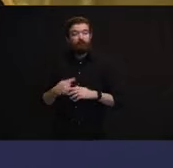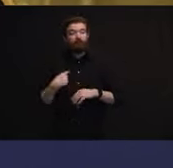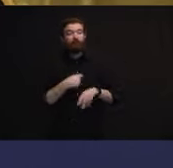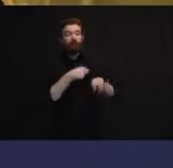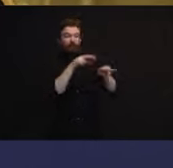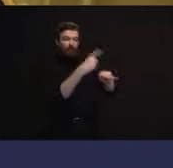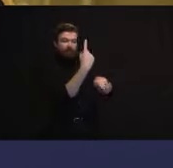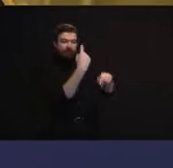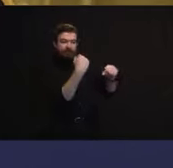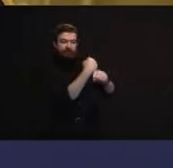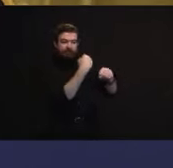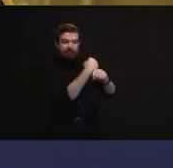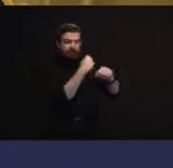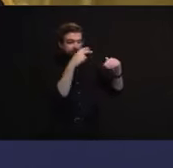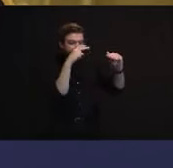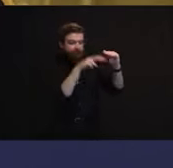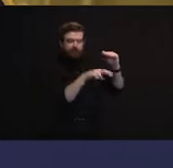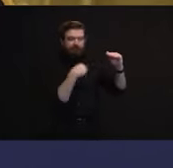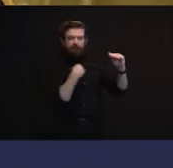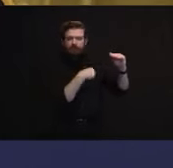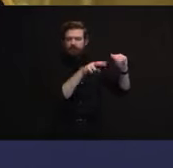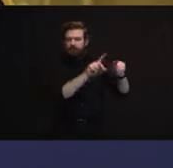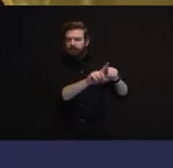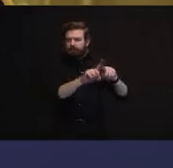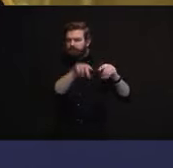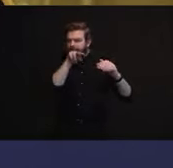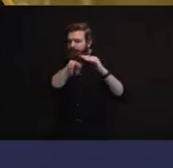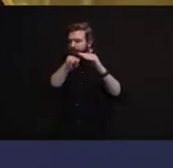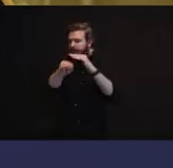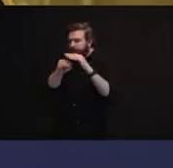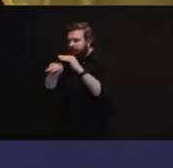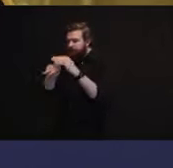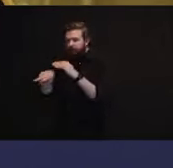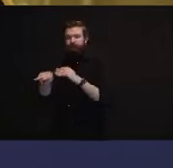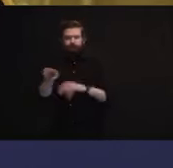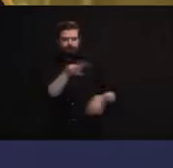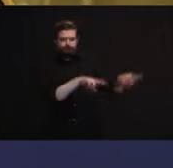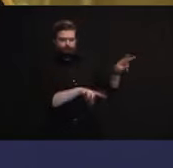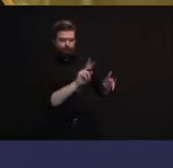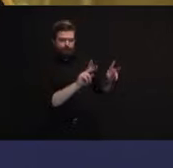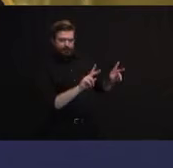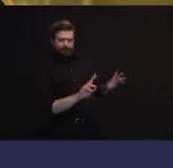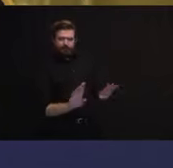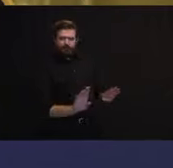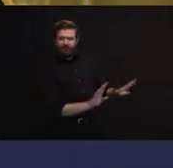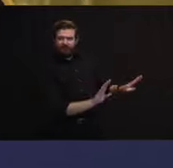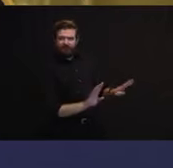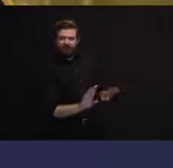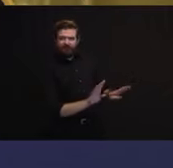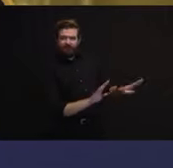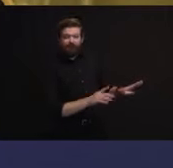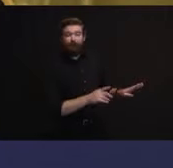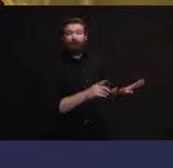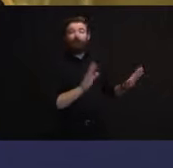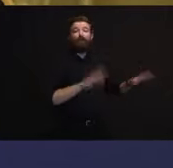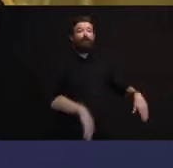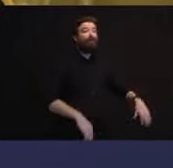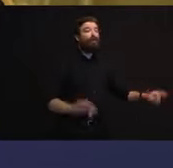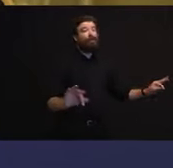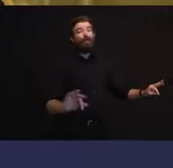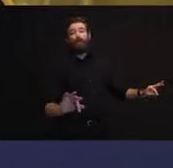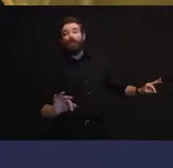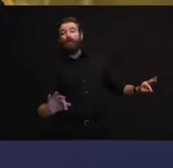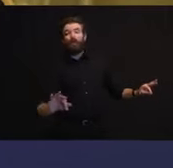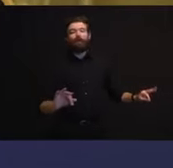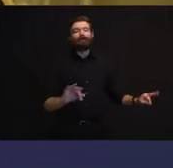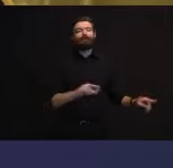models. And that gives me the opportunity to plead with everybody. If you stay away from each other, if you wear your face masks, if you